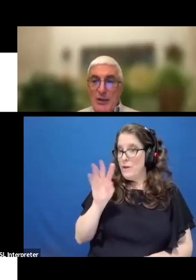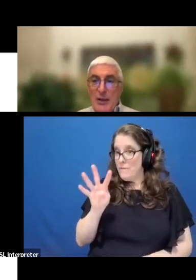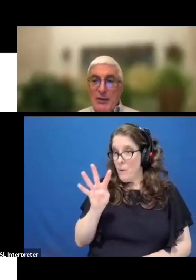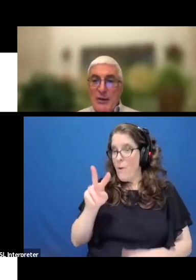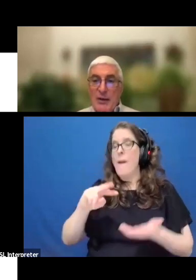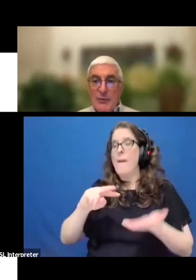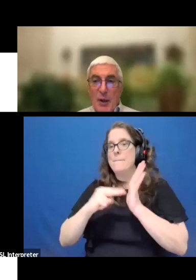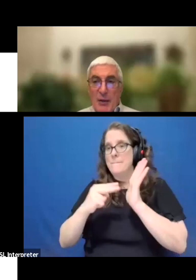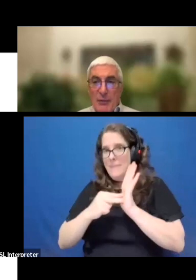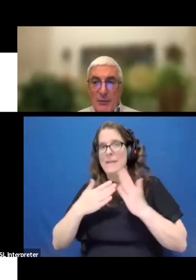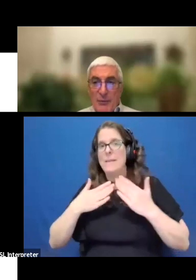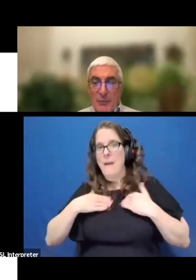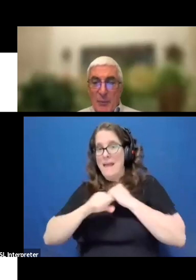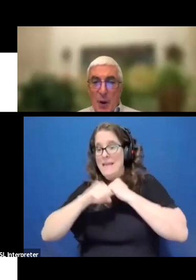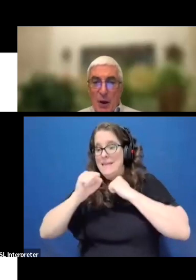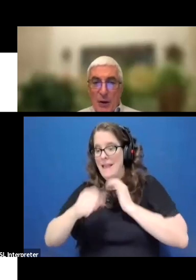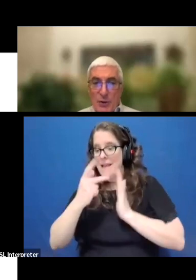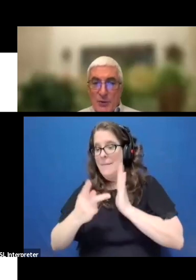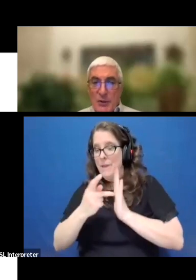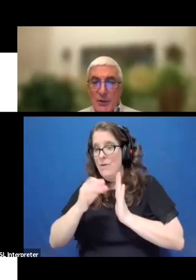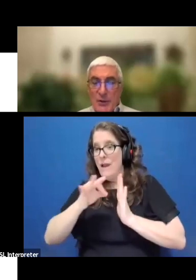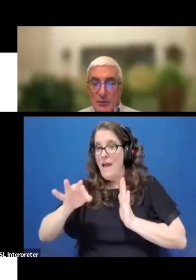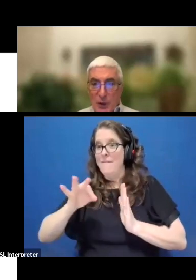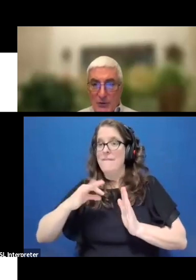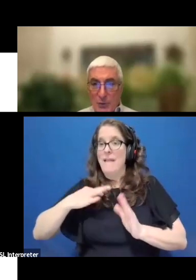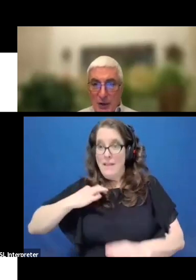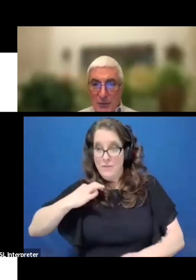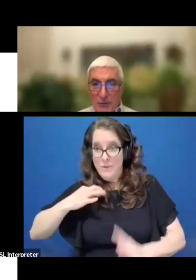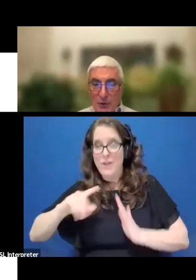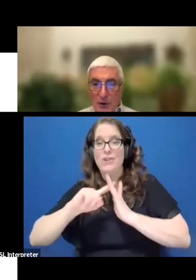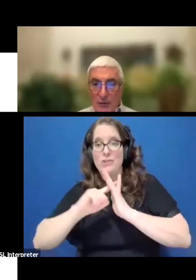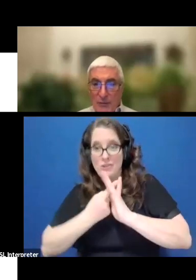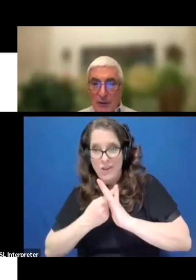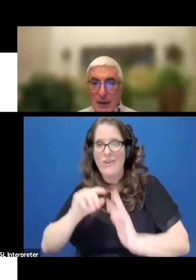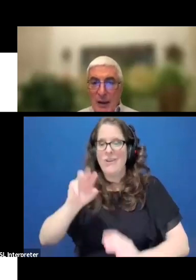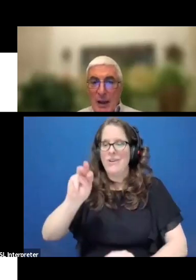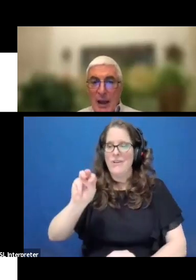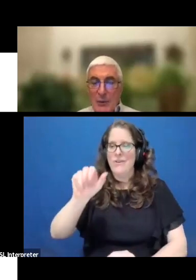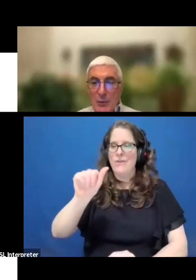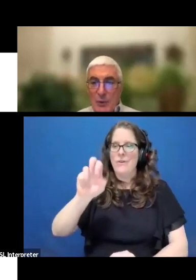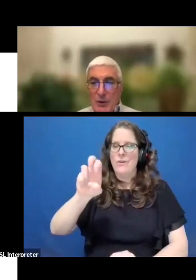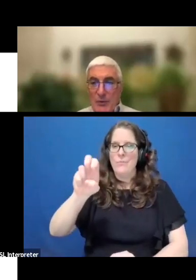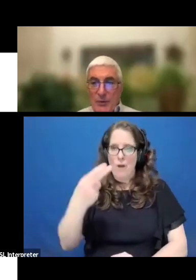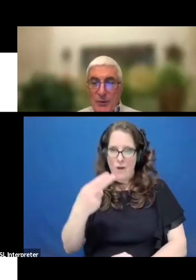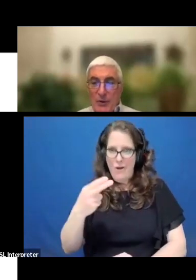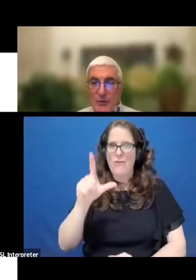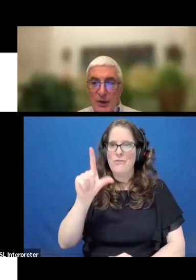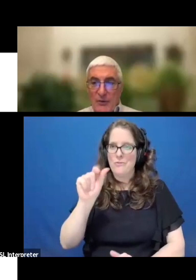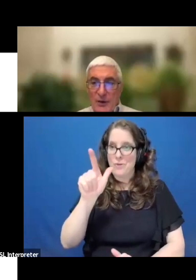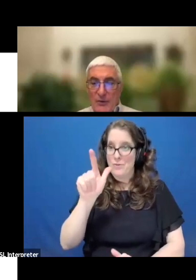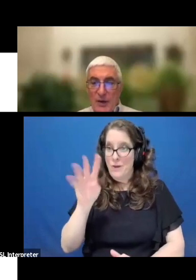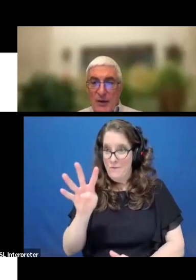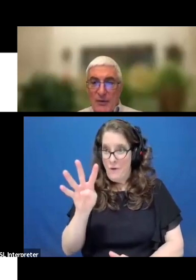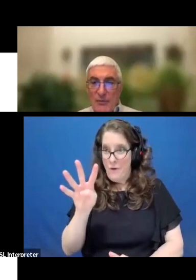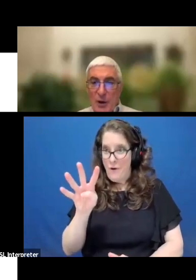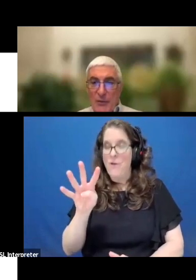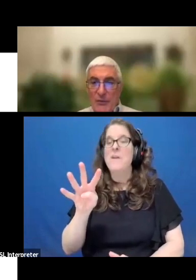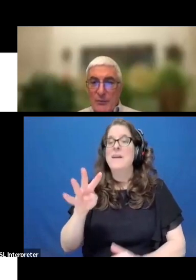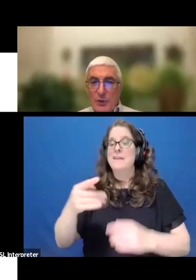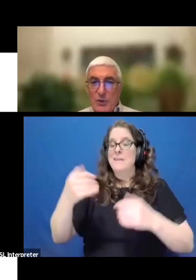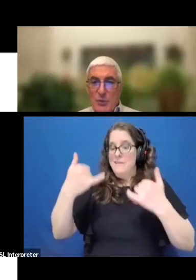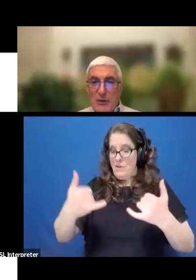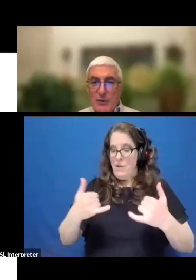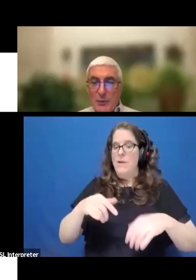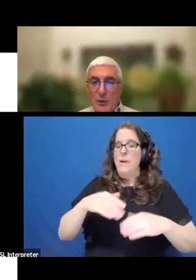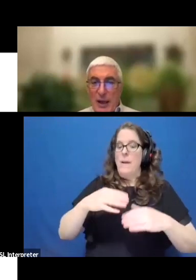will begin the next month, March 2024, and it will be 36 consecutive